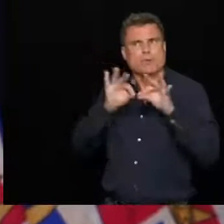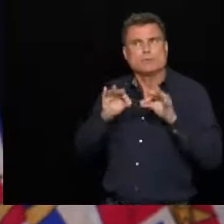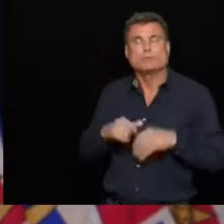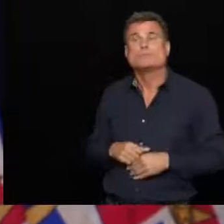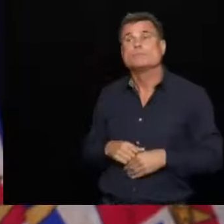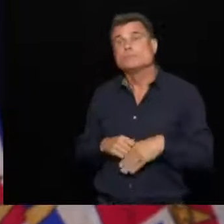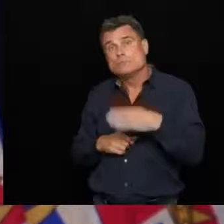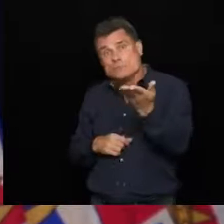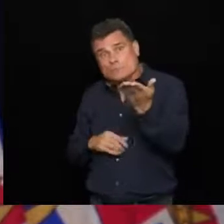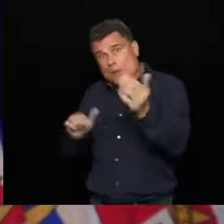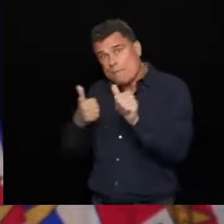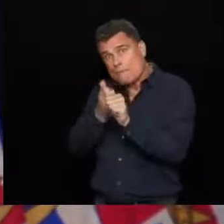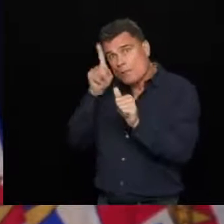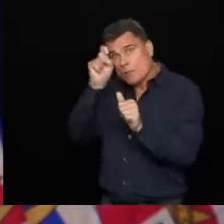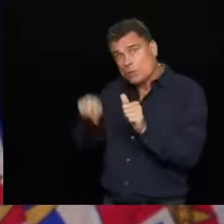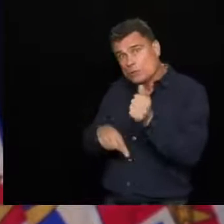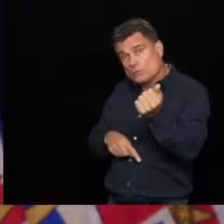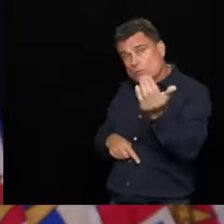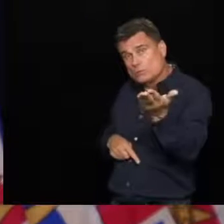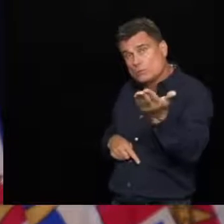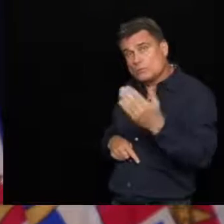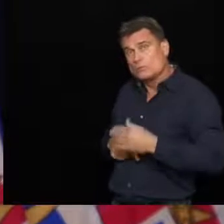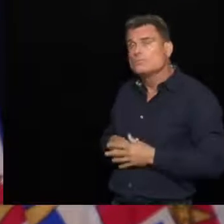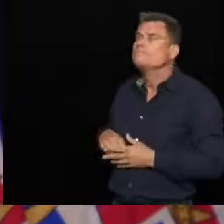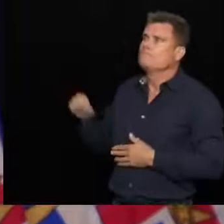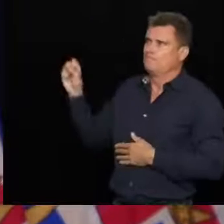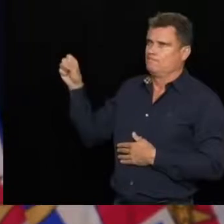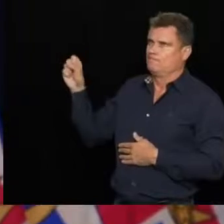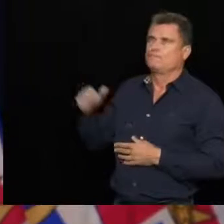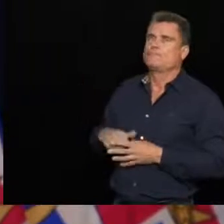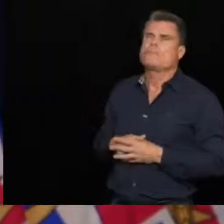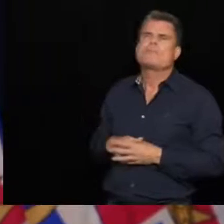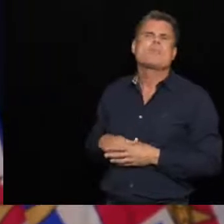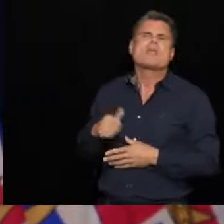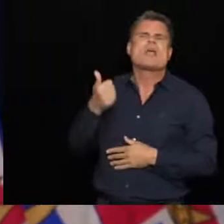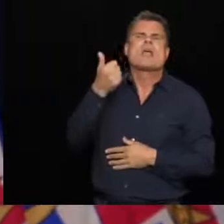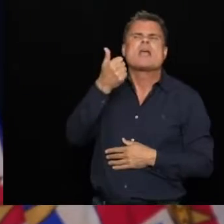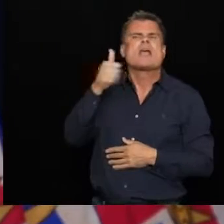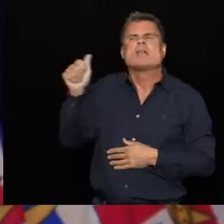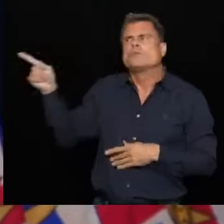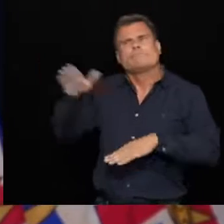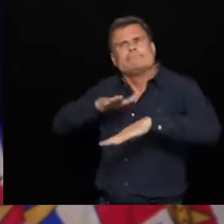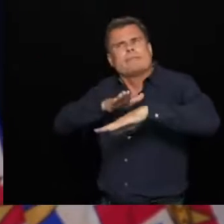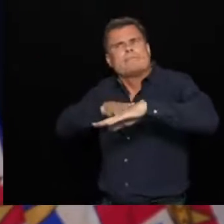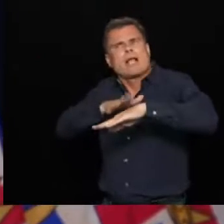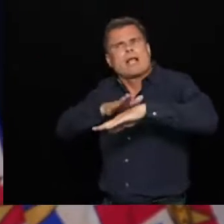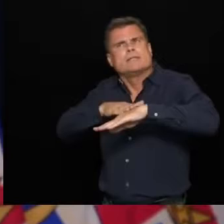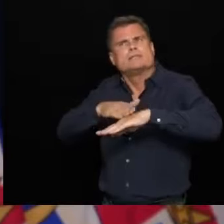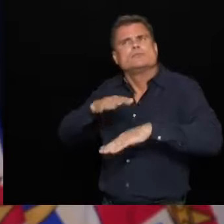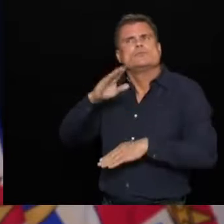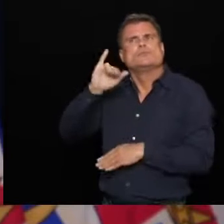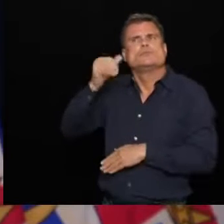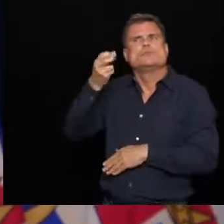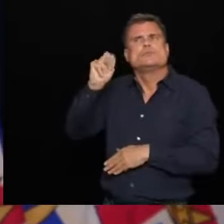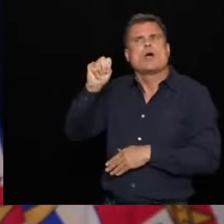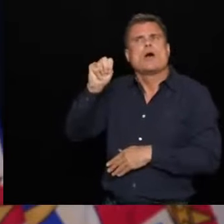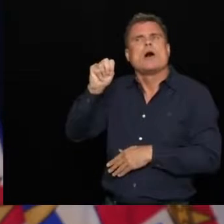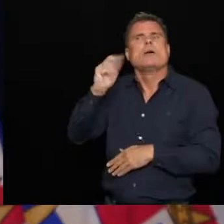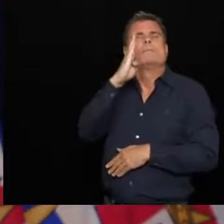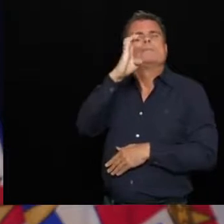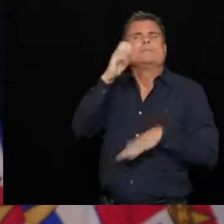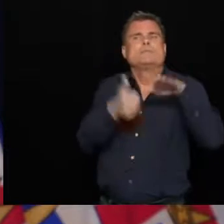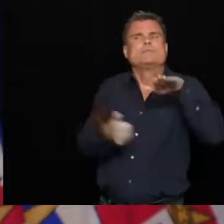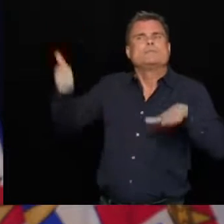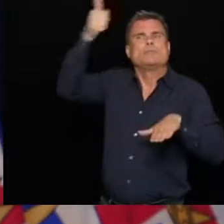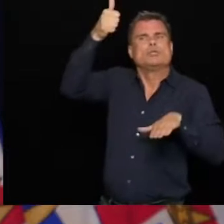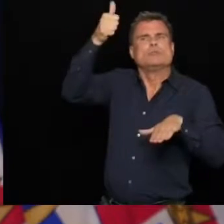any advice that you provided to John Horgan around what the spring will look like